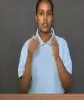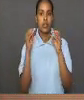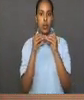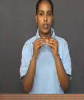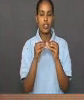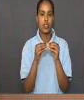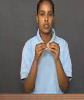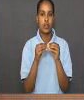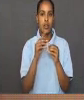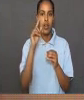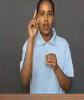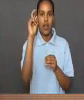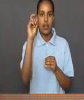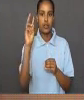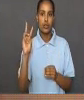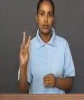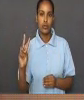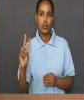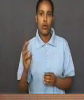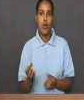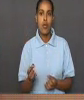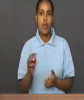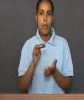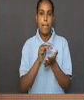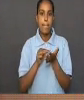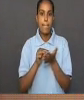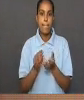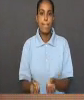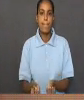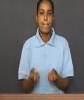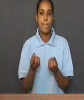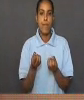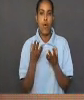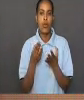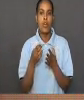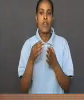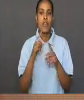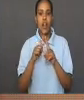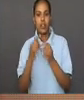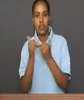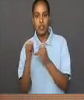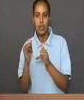equation, X2 is the mole fraction of the solute.